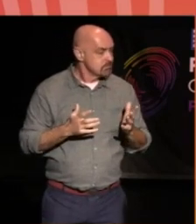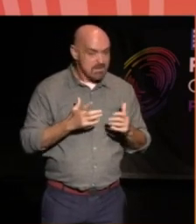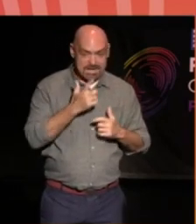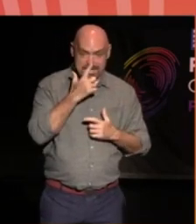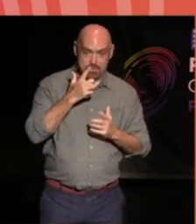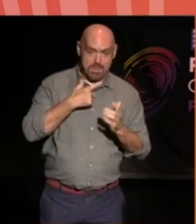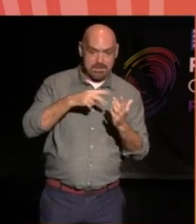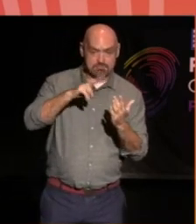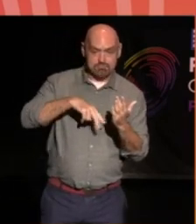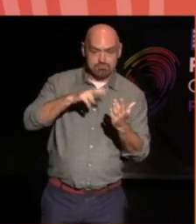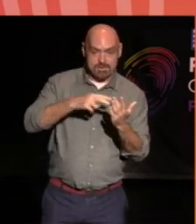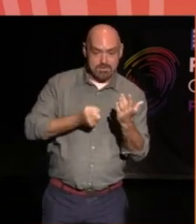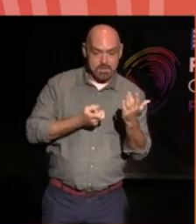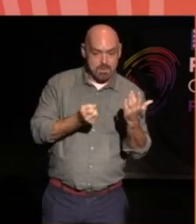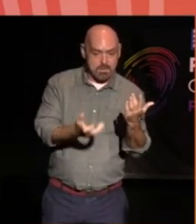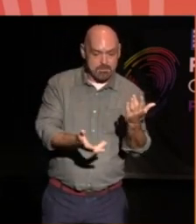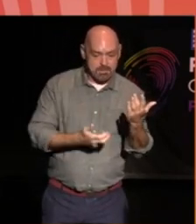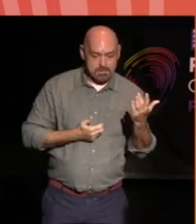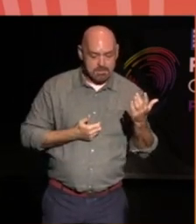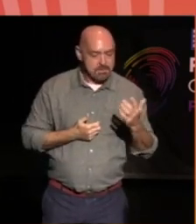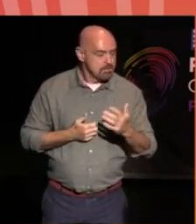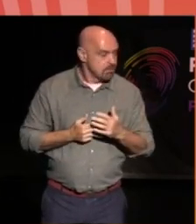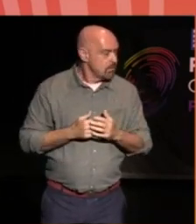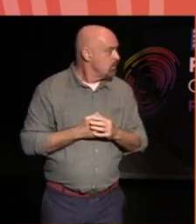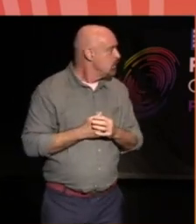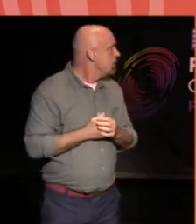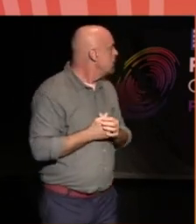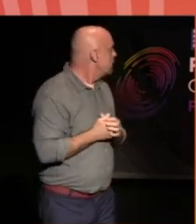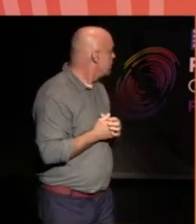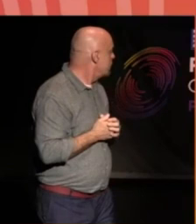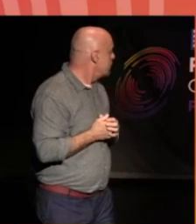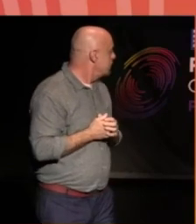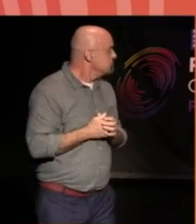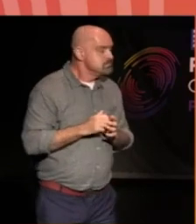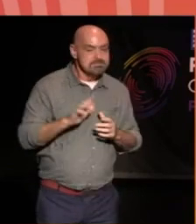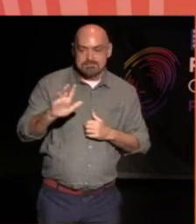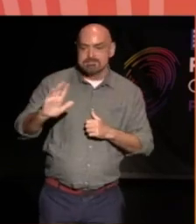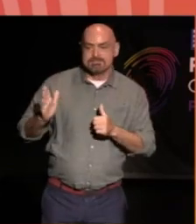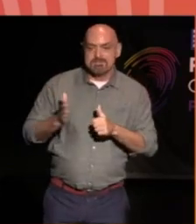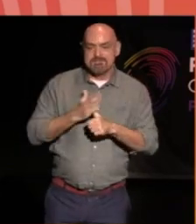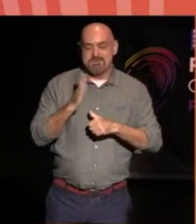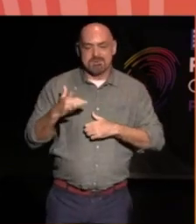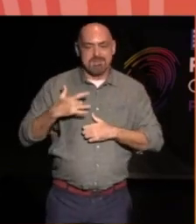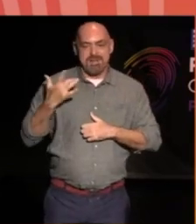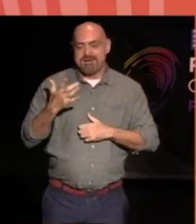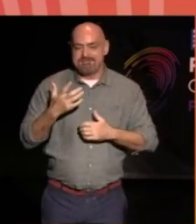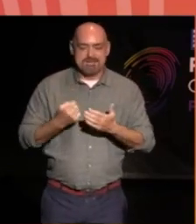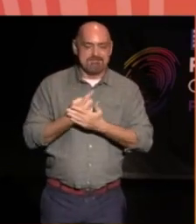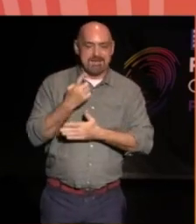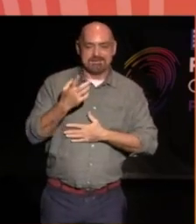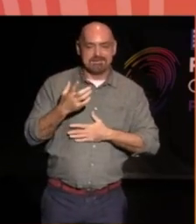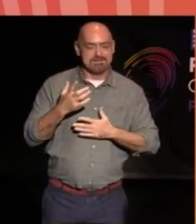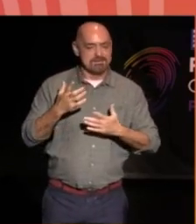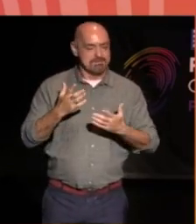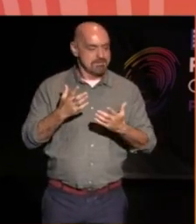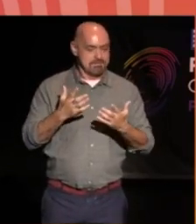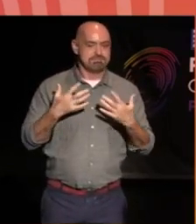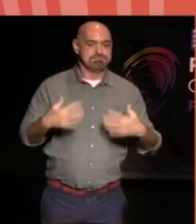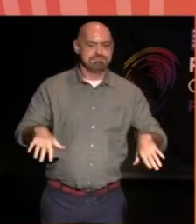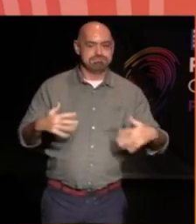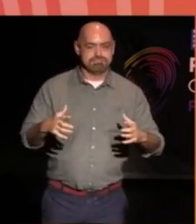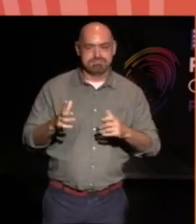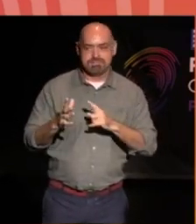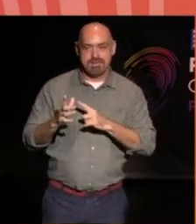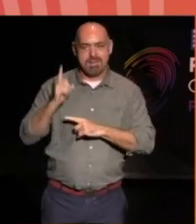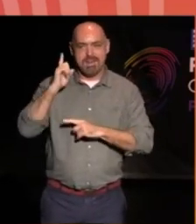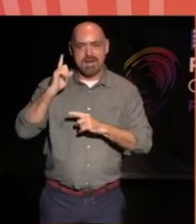public, your new poem. Certainly, yeah, it's great to be here. My first live event since an outdoor live event in Paris